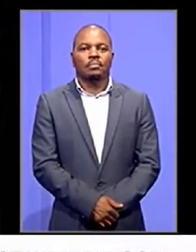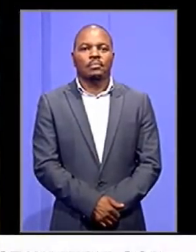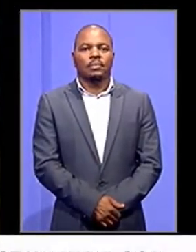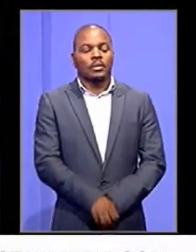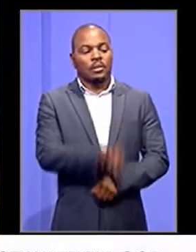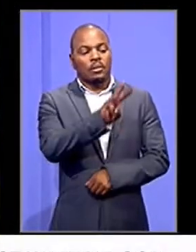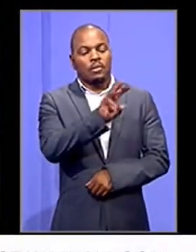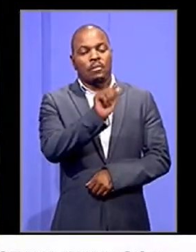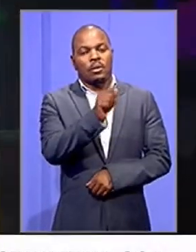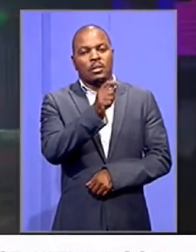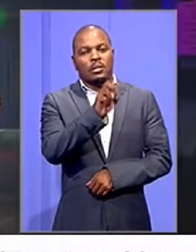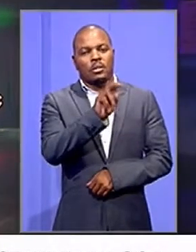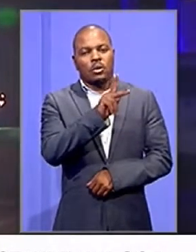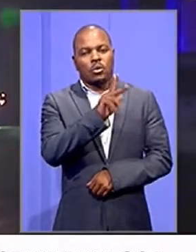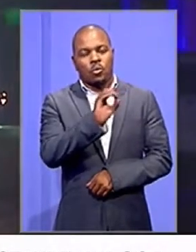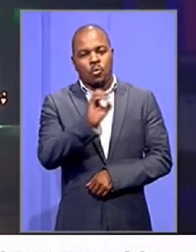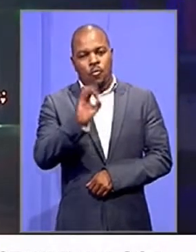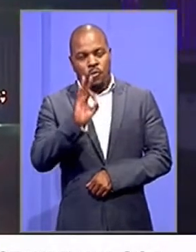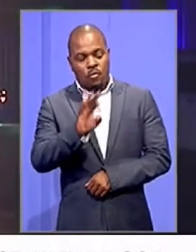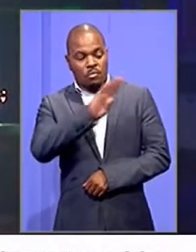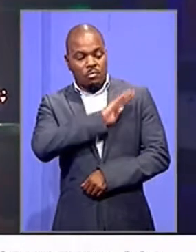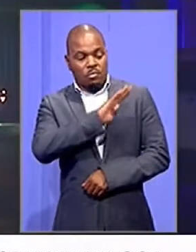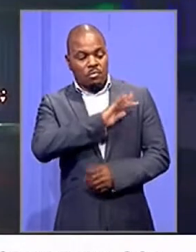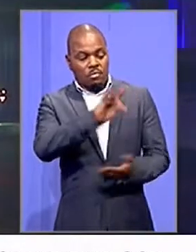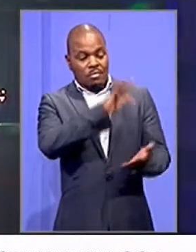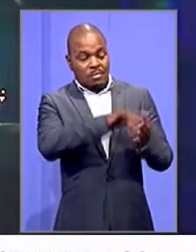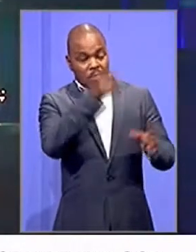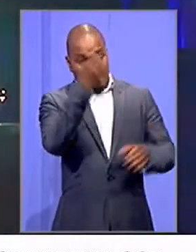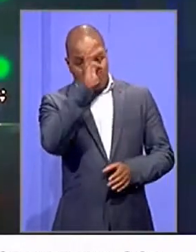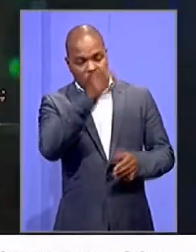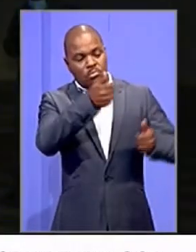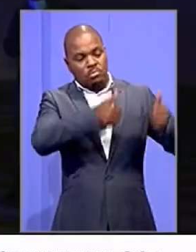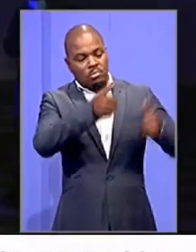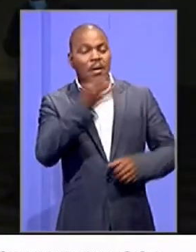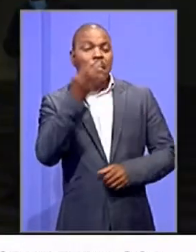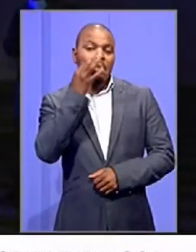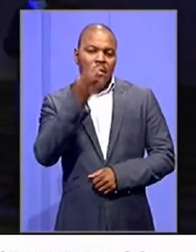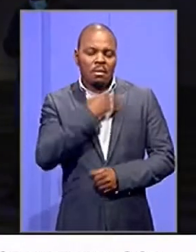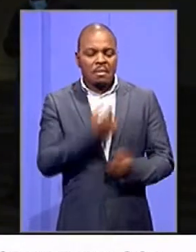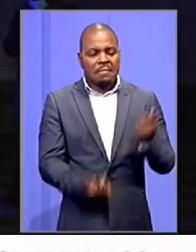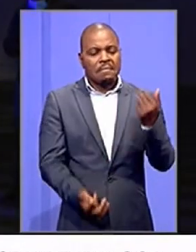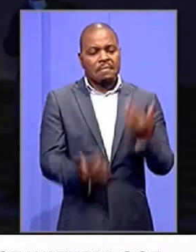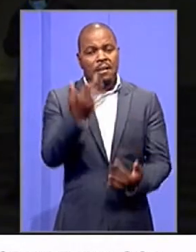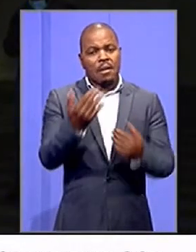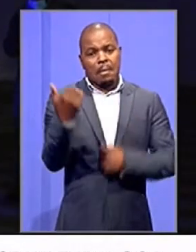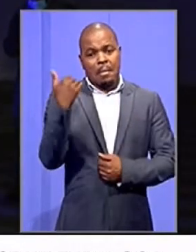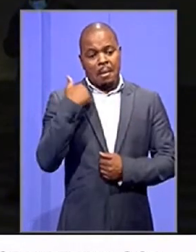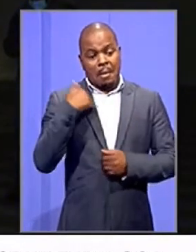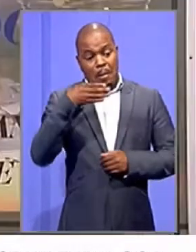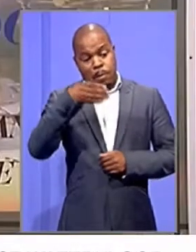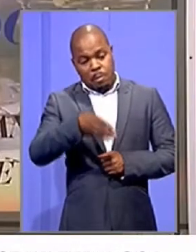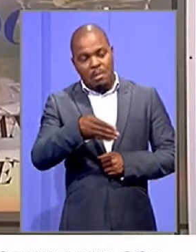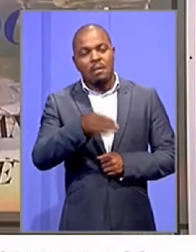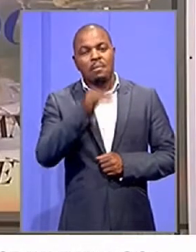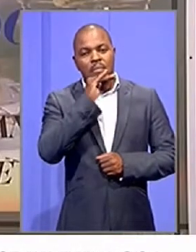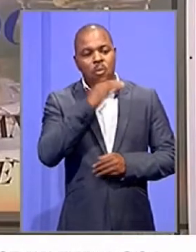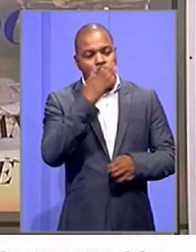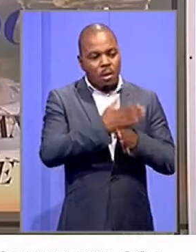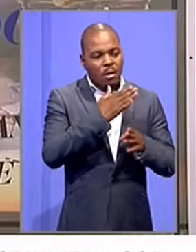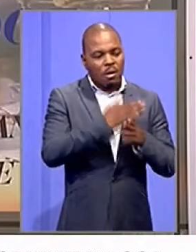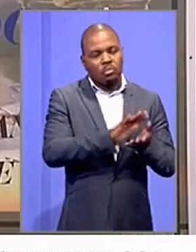Batlankedi ba golwane ba sebo sa mashole sa Waterkloof ka Pretoria ba re mollo o o phulegile go mo mabane ga o ama moshimo